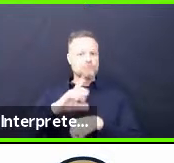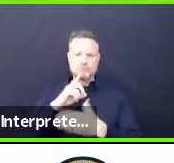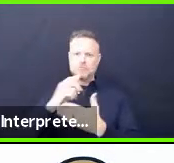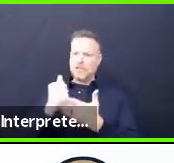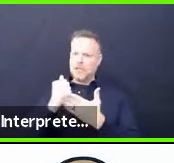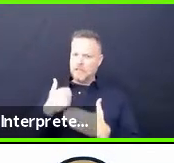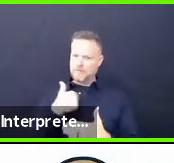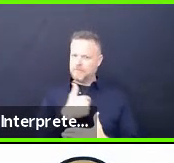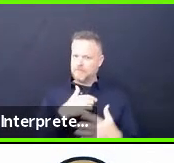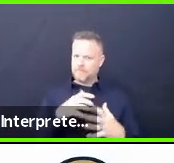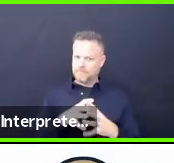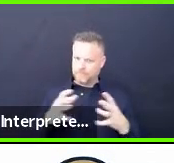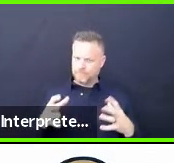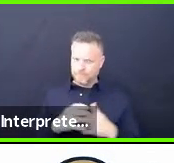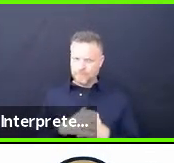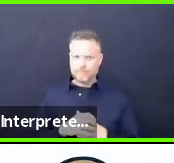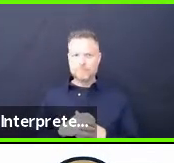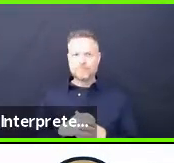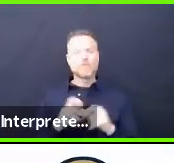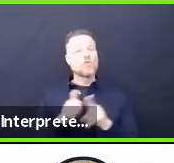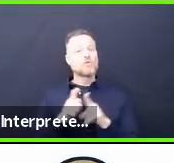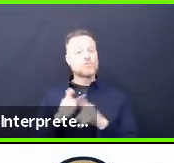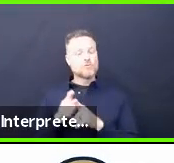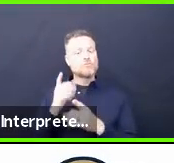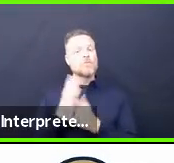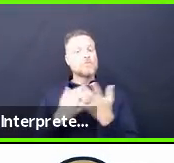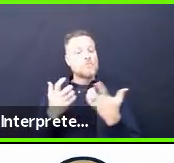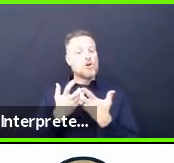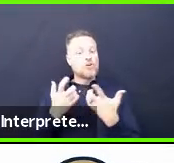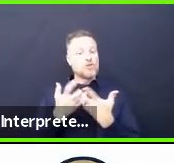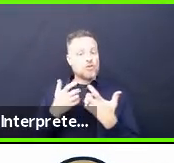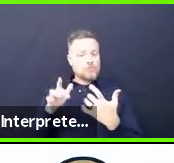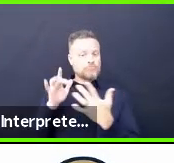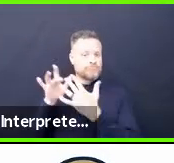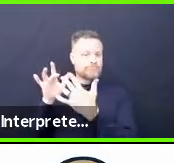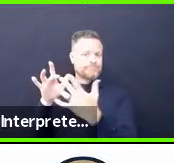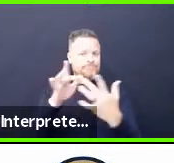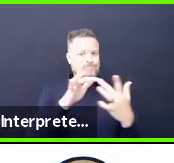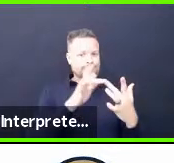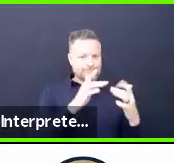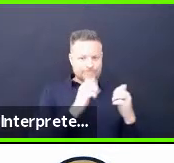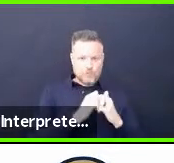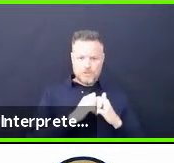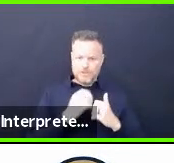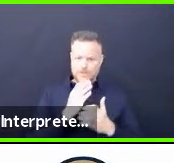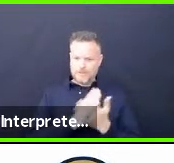also had some partners reach out to different